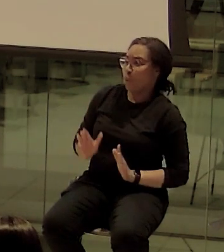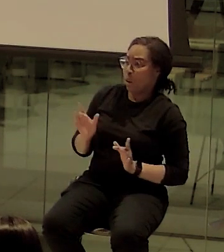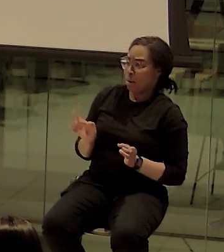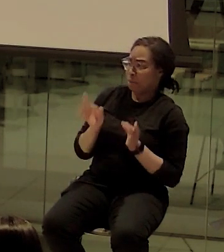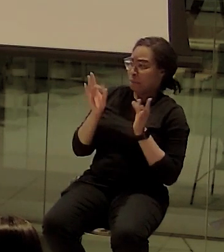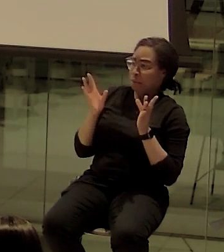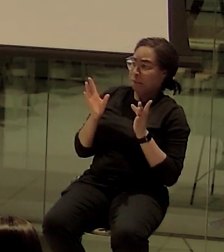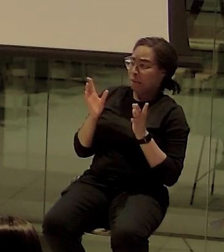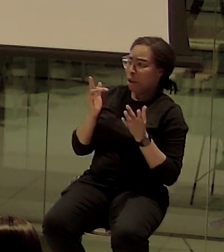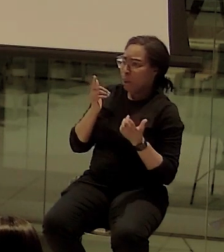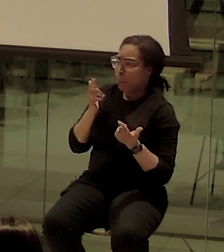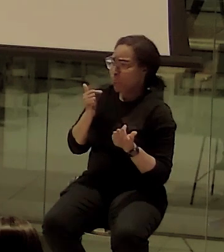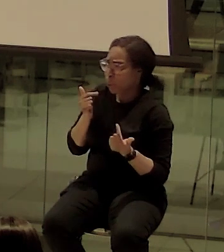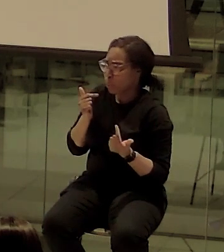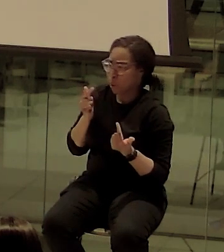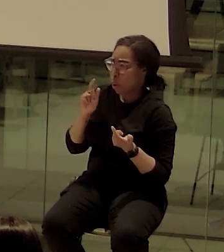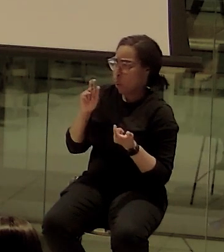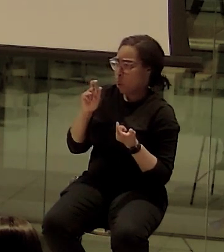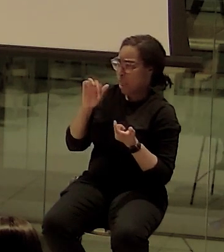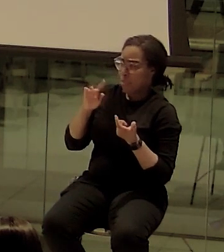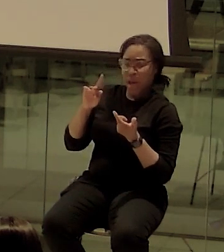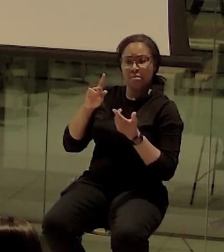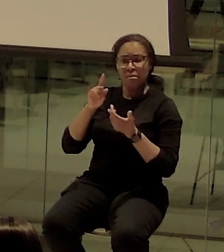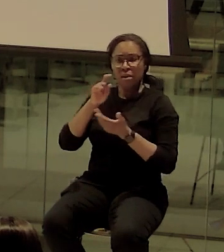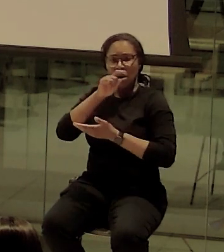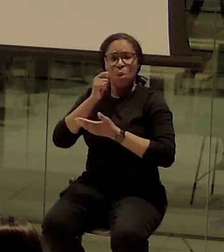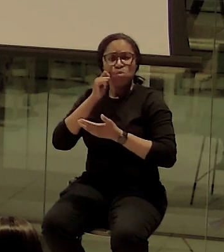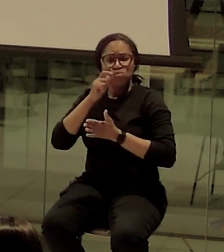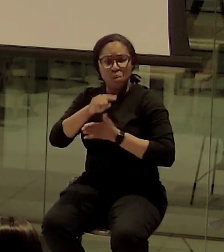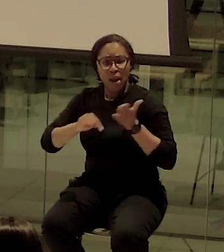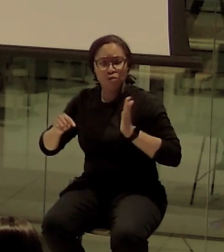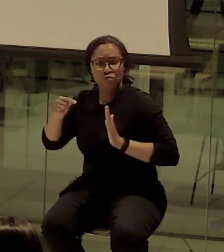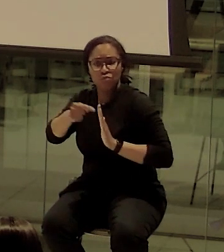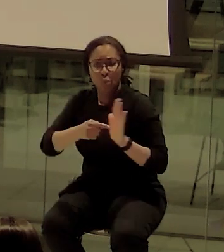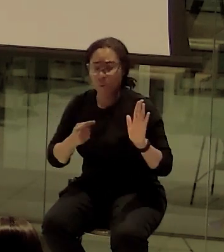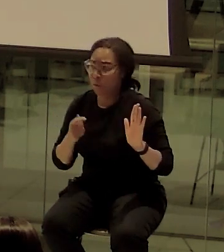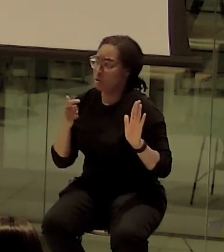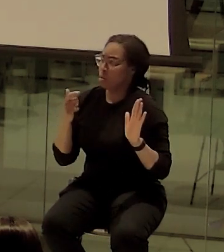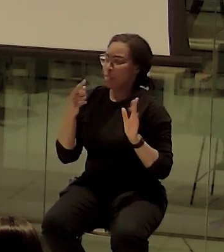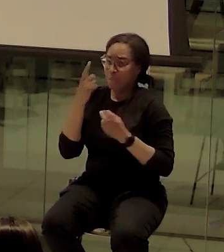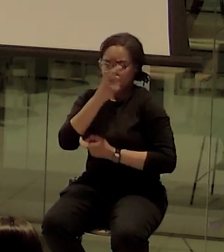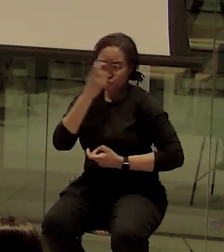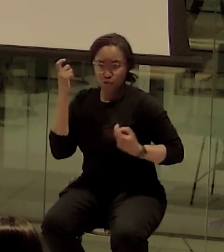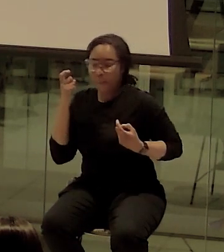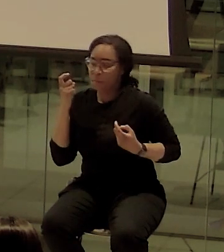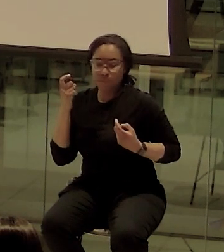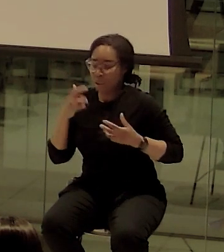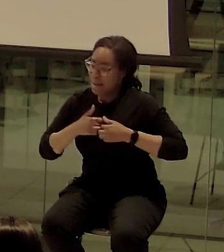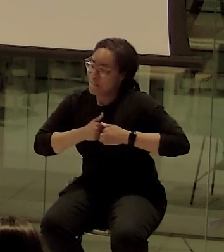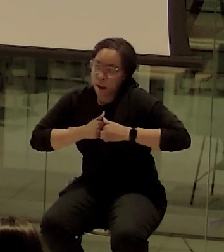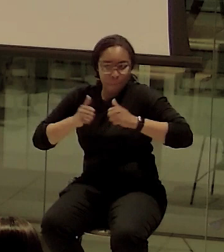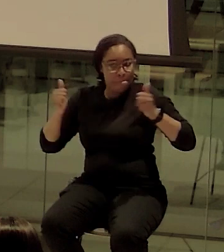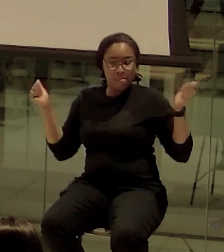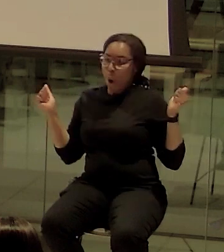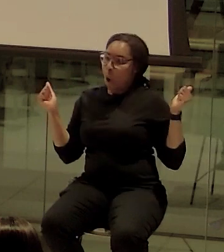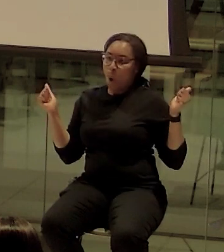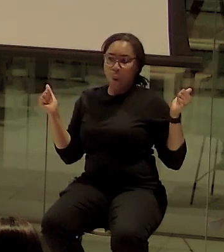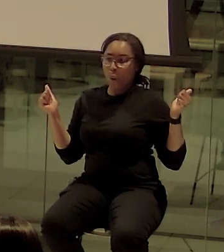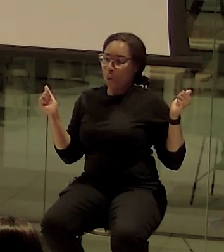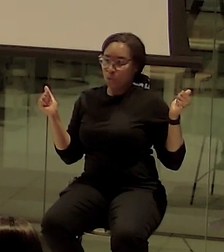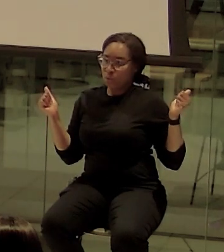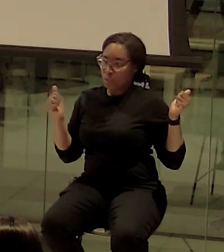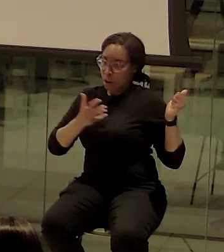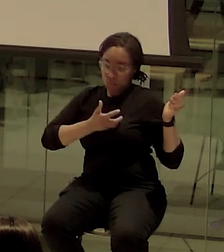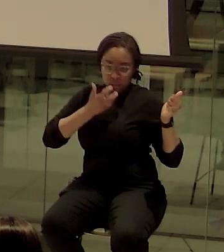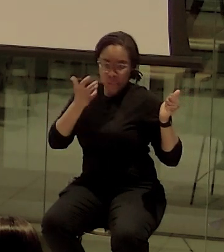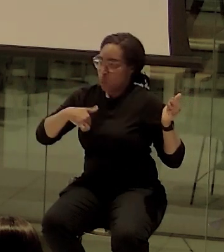or humoring, or reifying racial trauma, the works insist that we engage with them, exposed and vulnerable, in the crowded